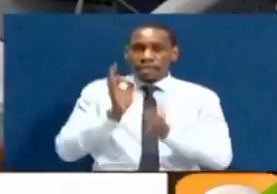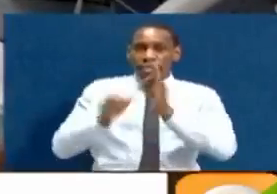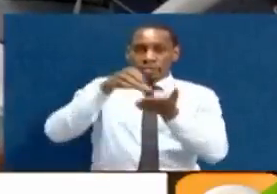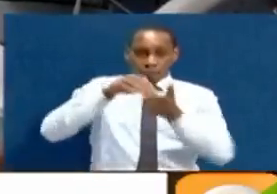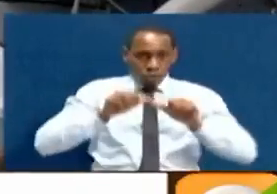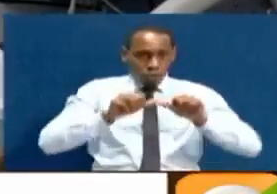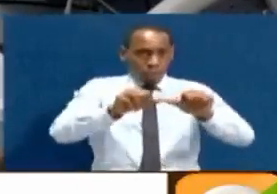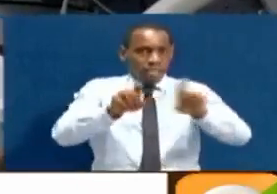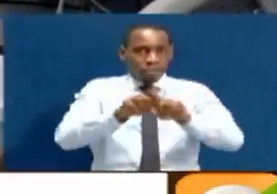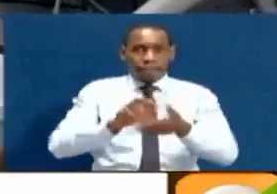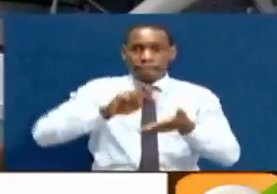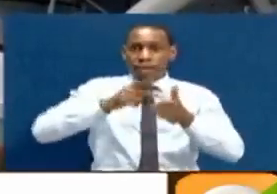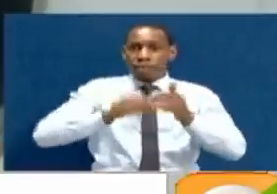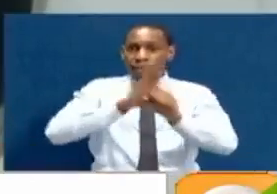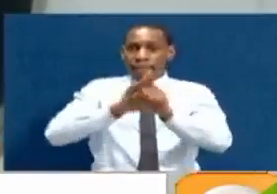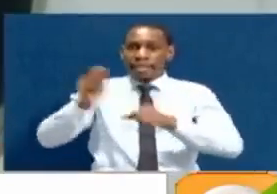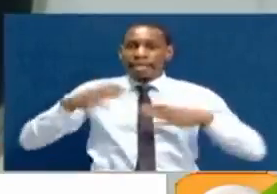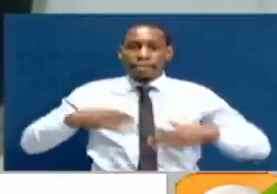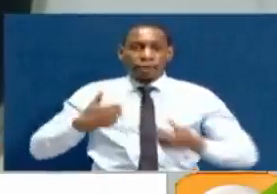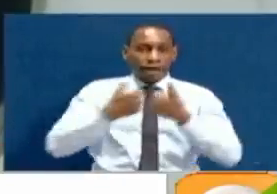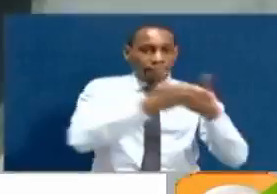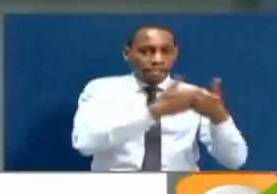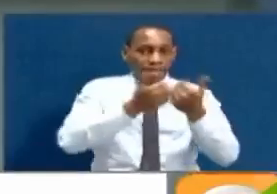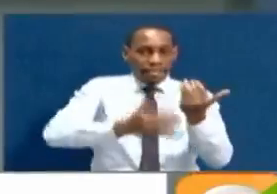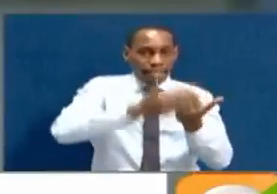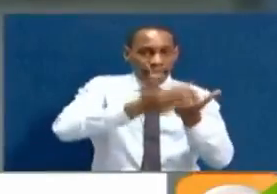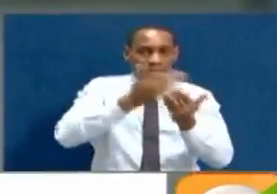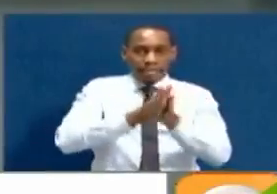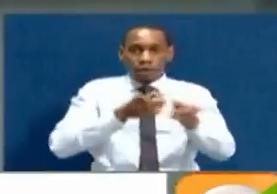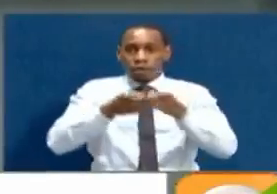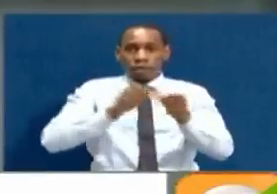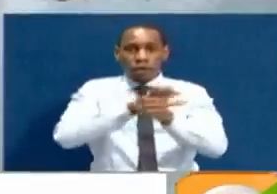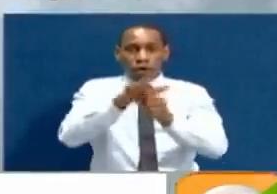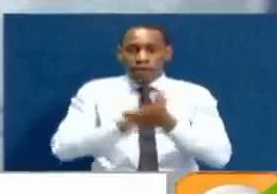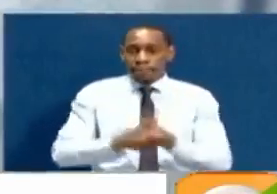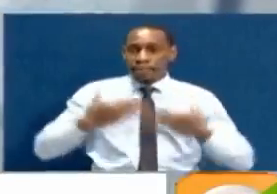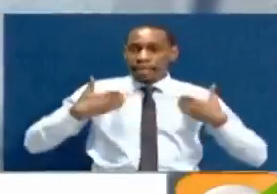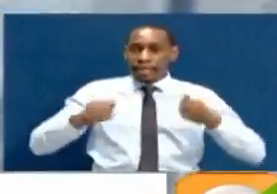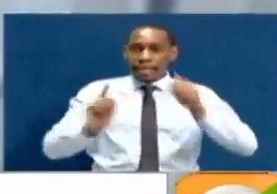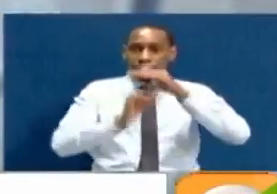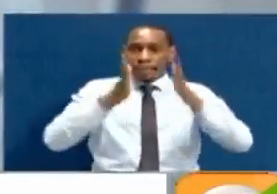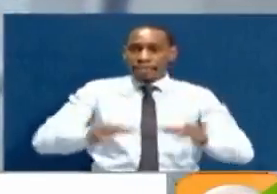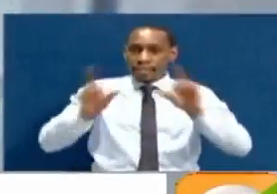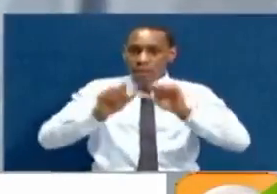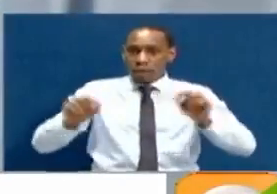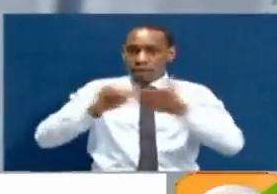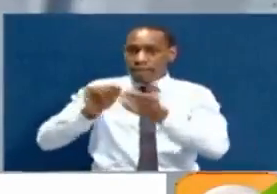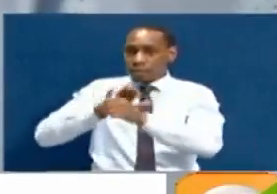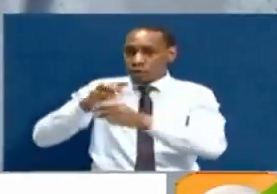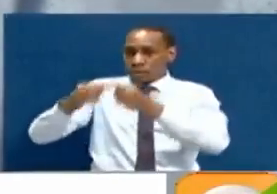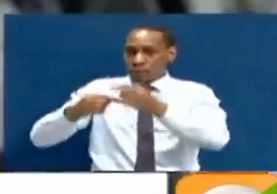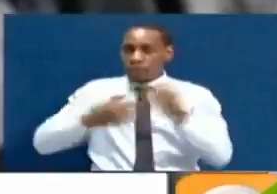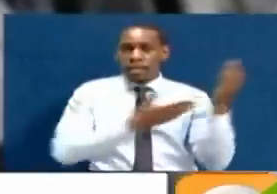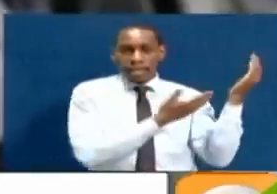quo remains, it means that many Kenyans will struggle to treat and manage COVID-19. The health CS has said the presence of the virus